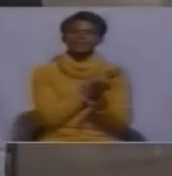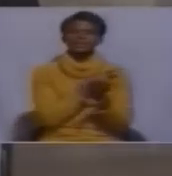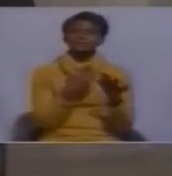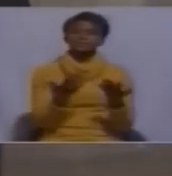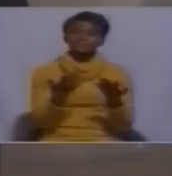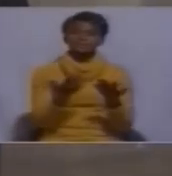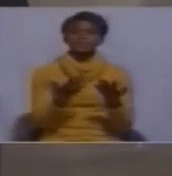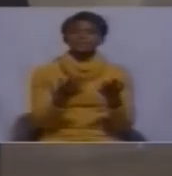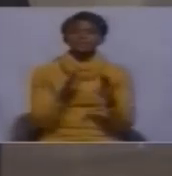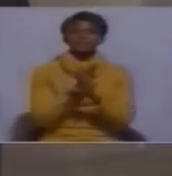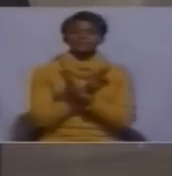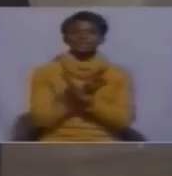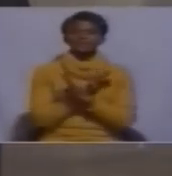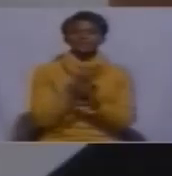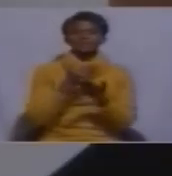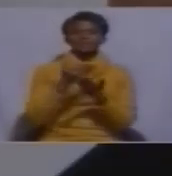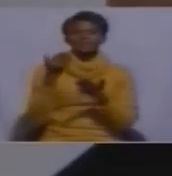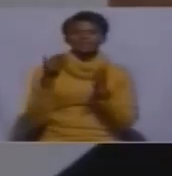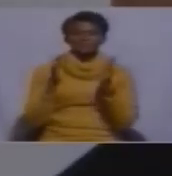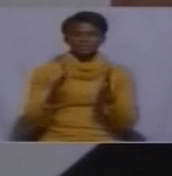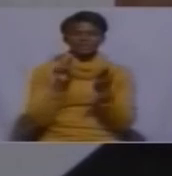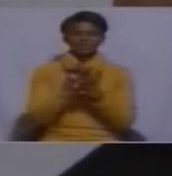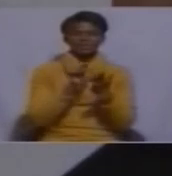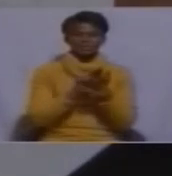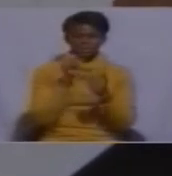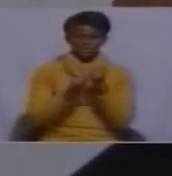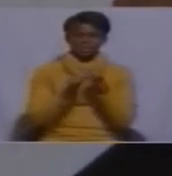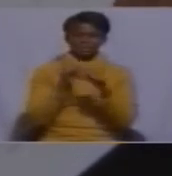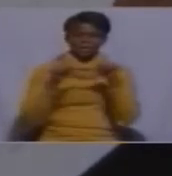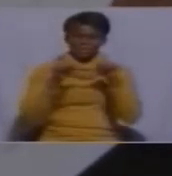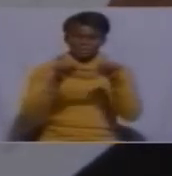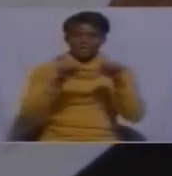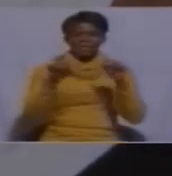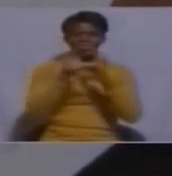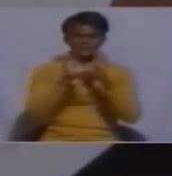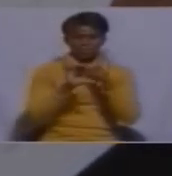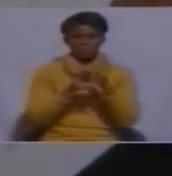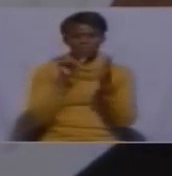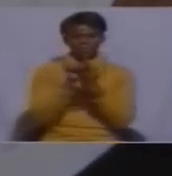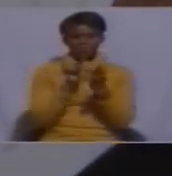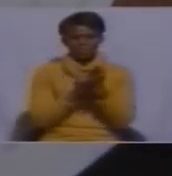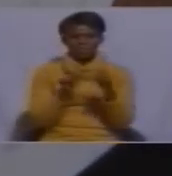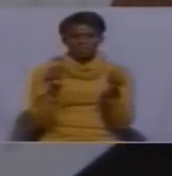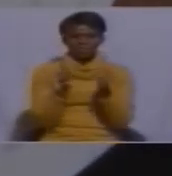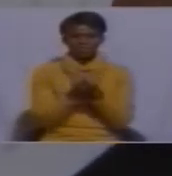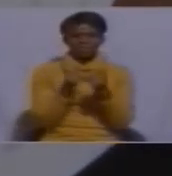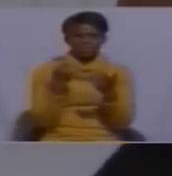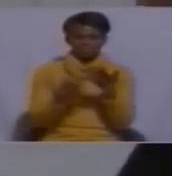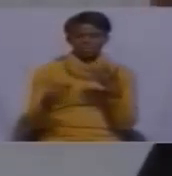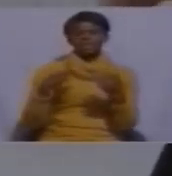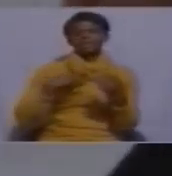instruments, Zambian customary law which is consistent with this Constitution, the laws and statutes which